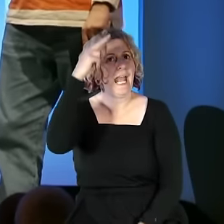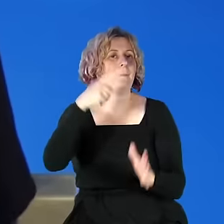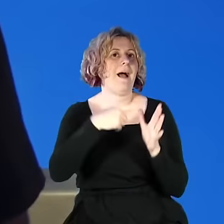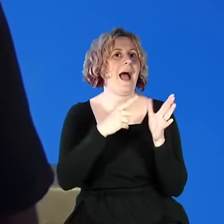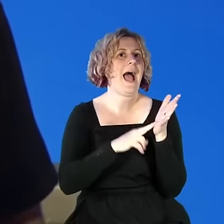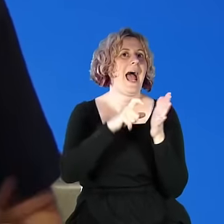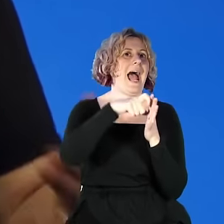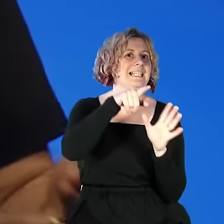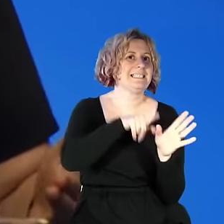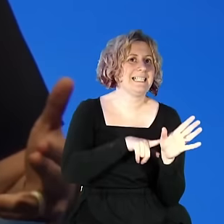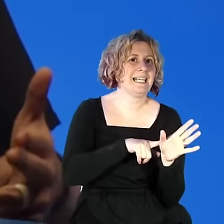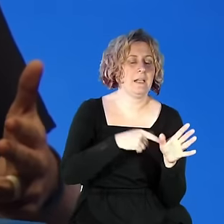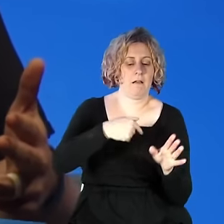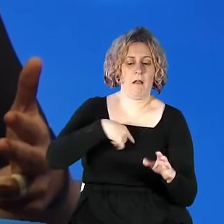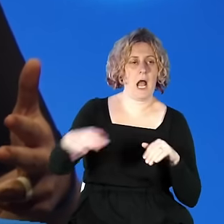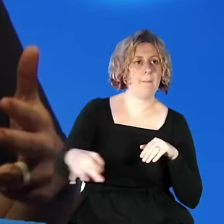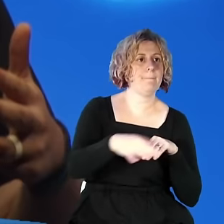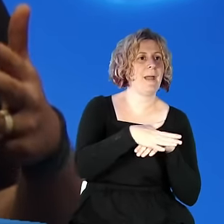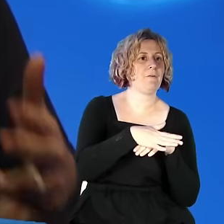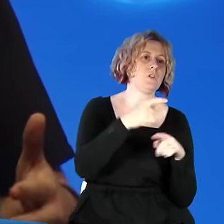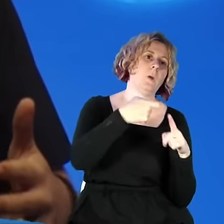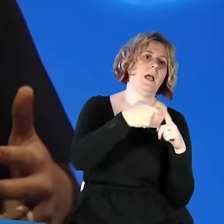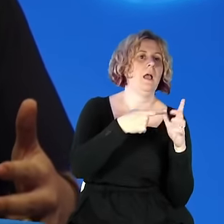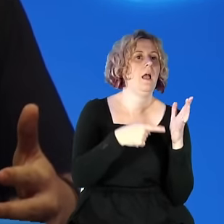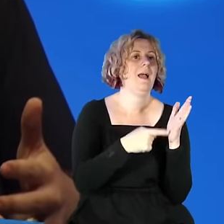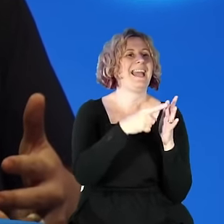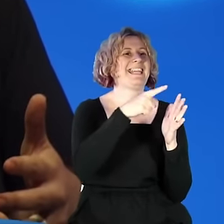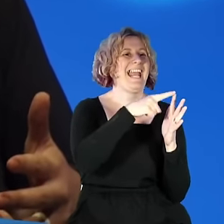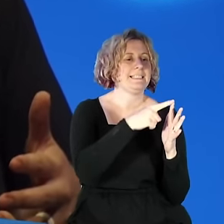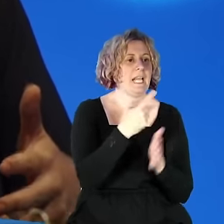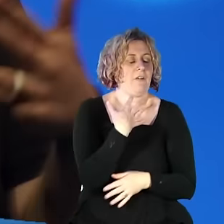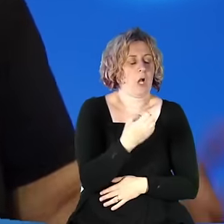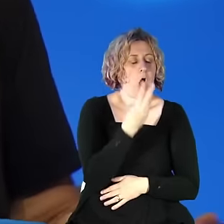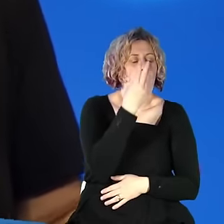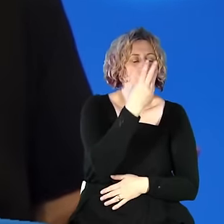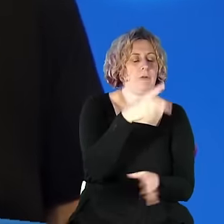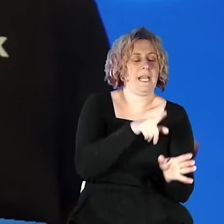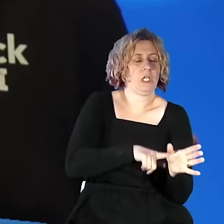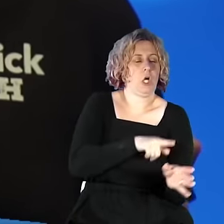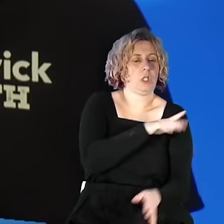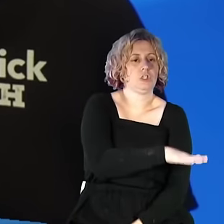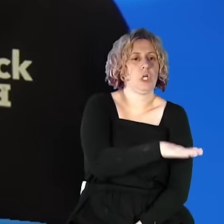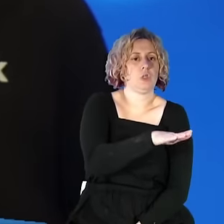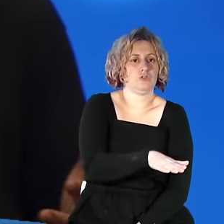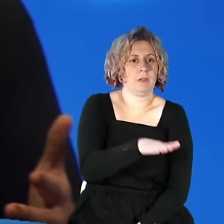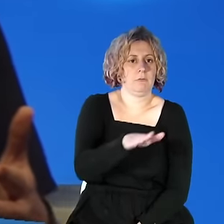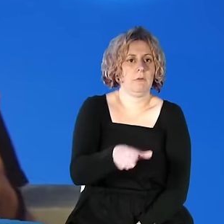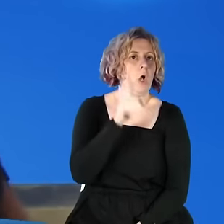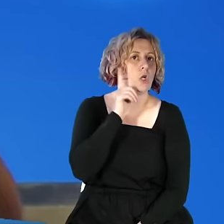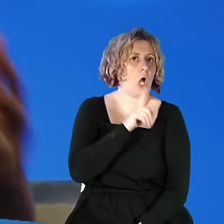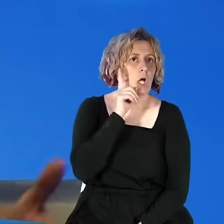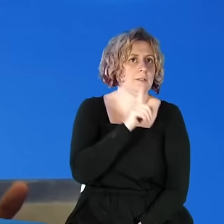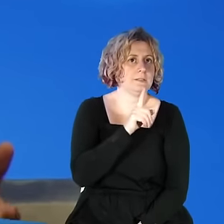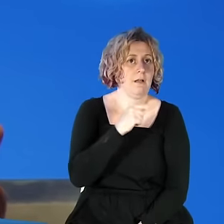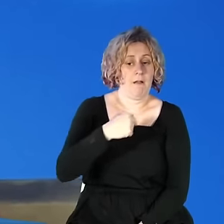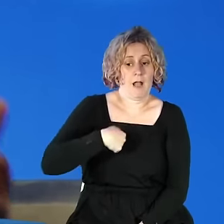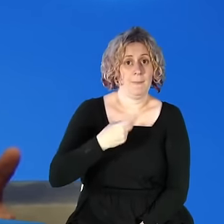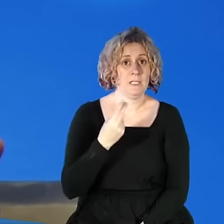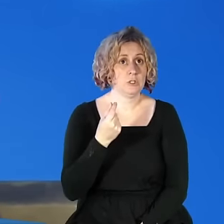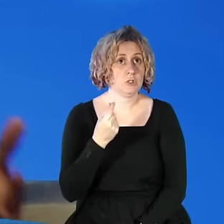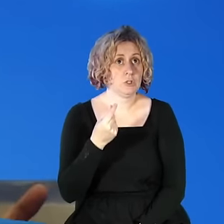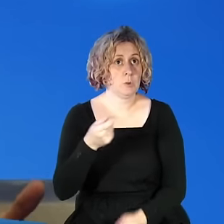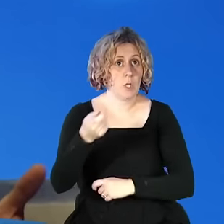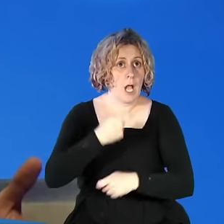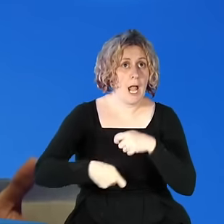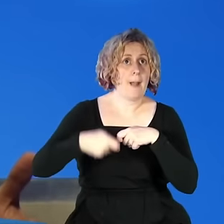I'm married to Katie. We've got three young daughters. In my day job, I'm about to become the minister of a church called St. Anne's